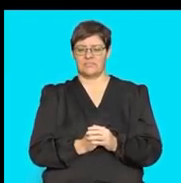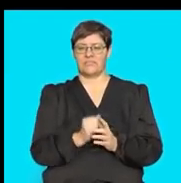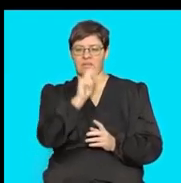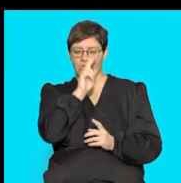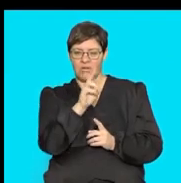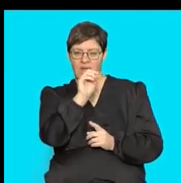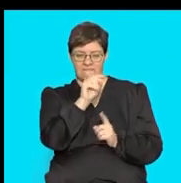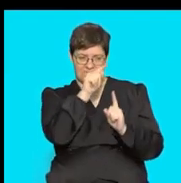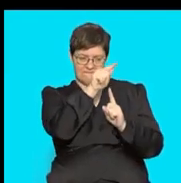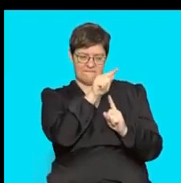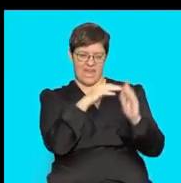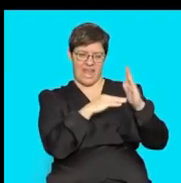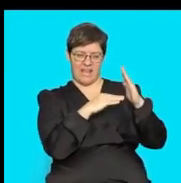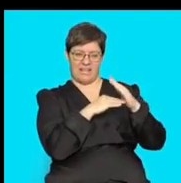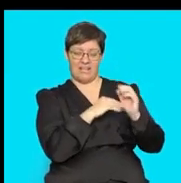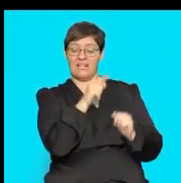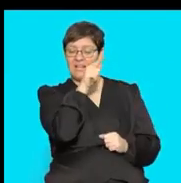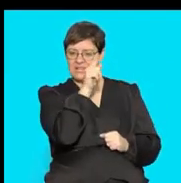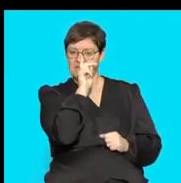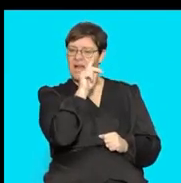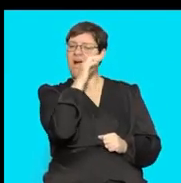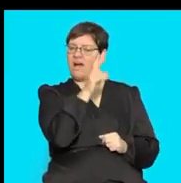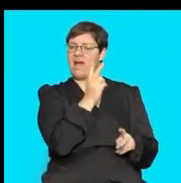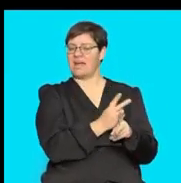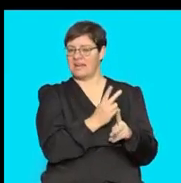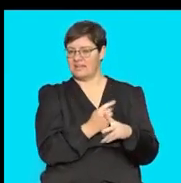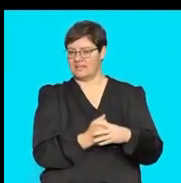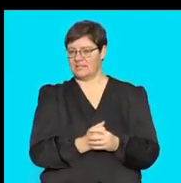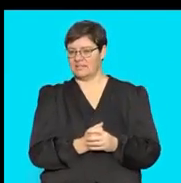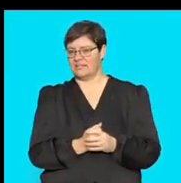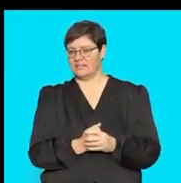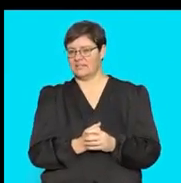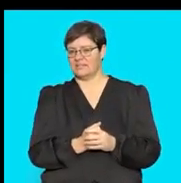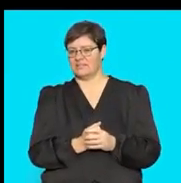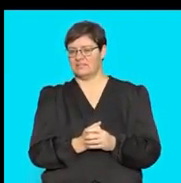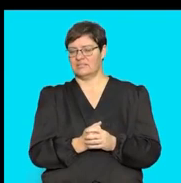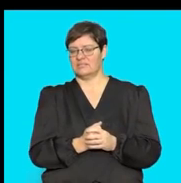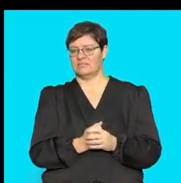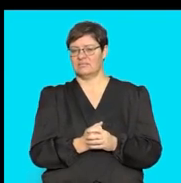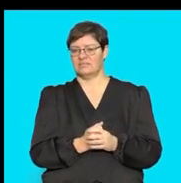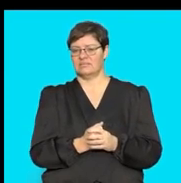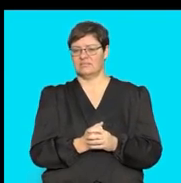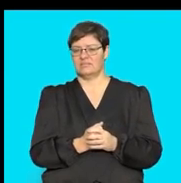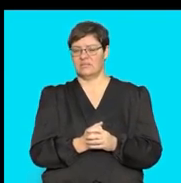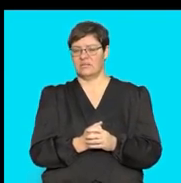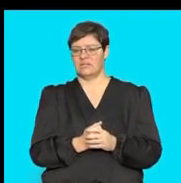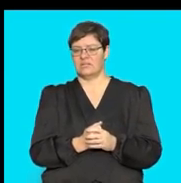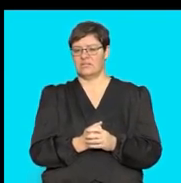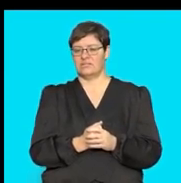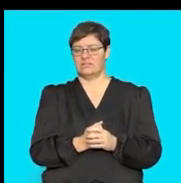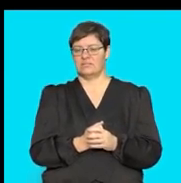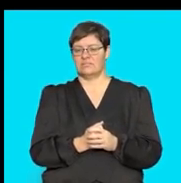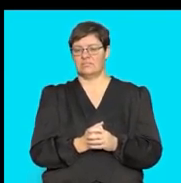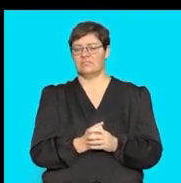and we're looking at this angle here. So basically, we're kind of looking at that side, and